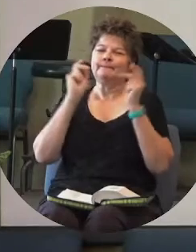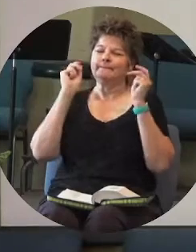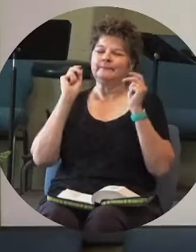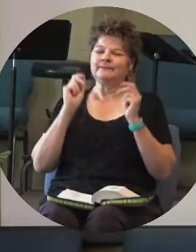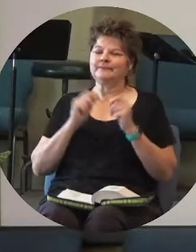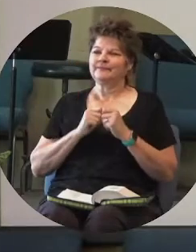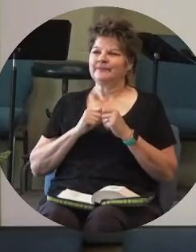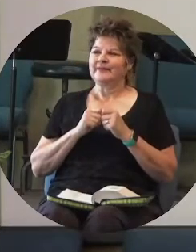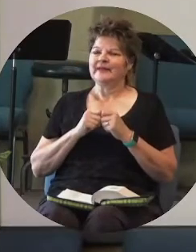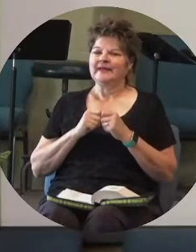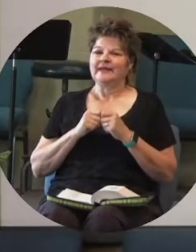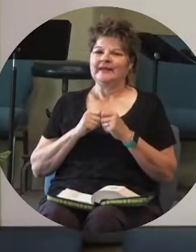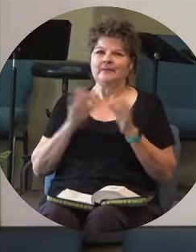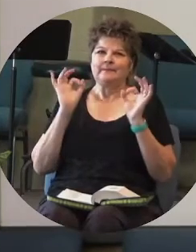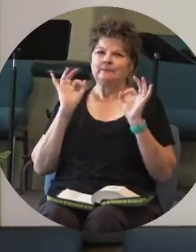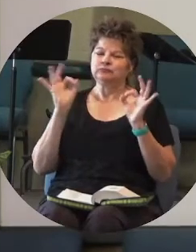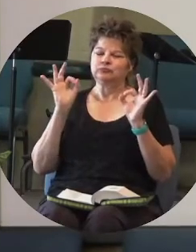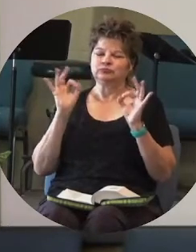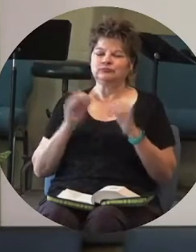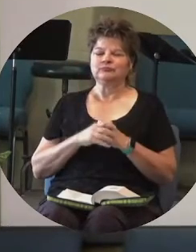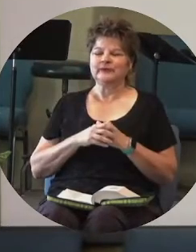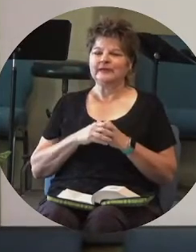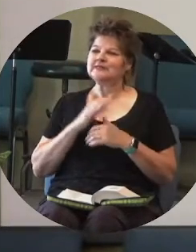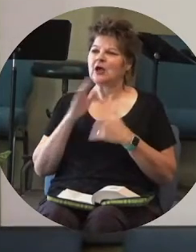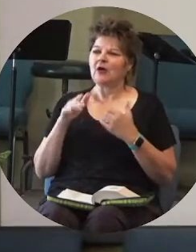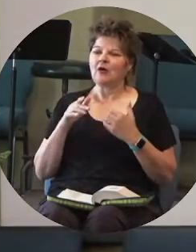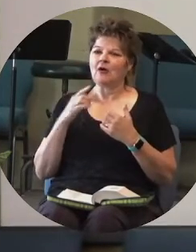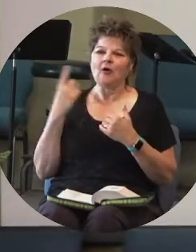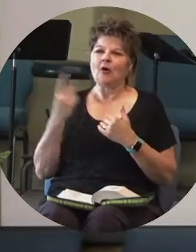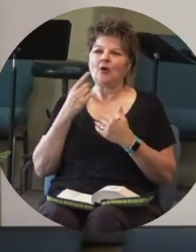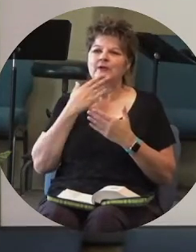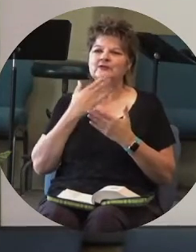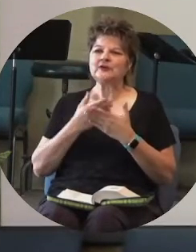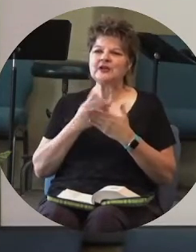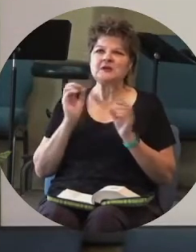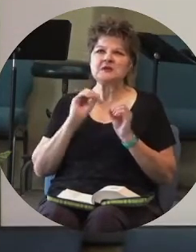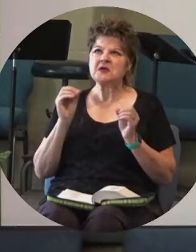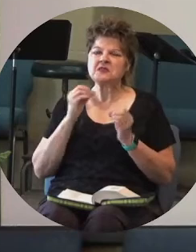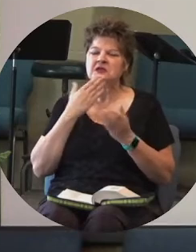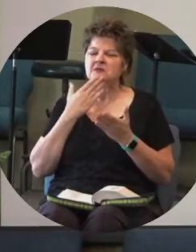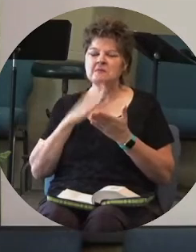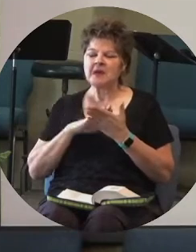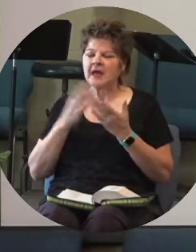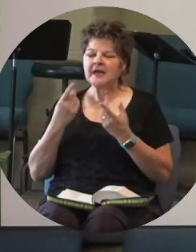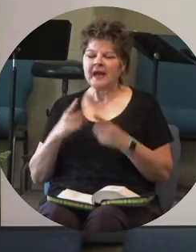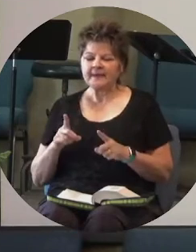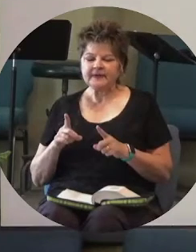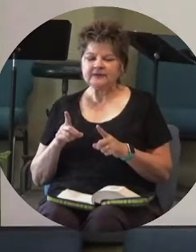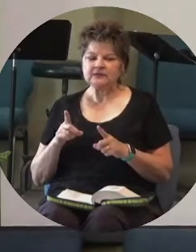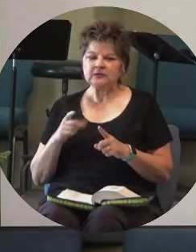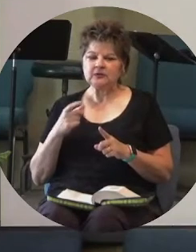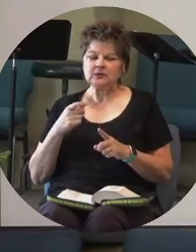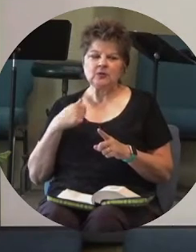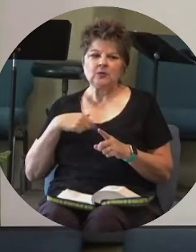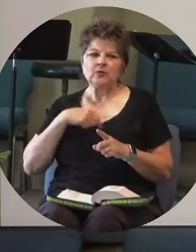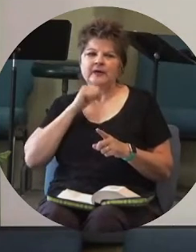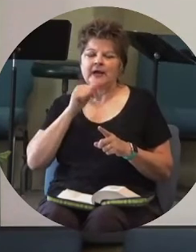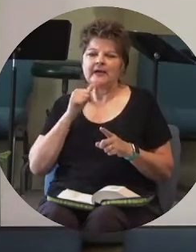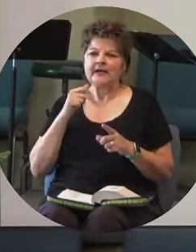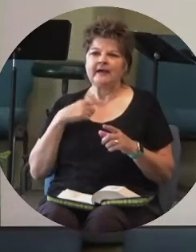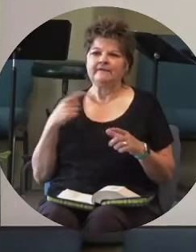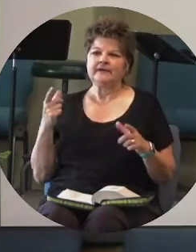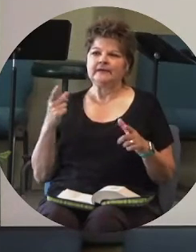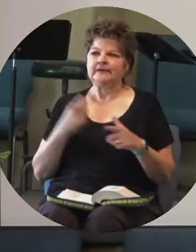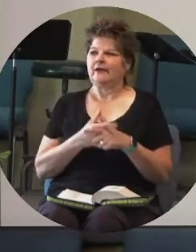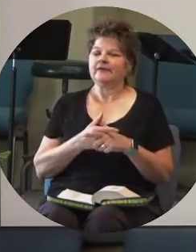bowl of ice cream or pizza. It's always good. There's never anything bad. We should never have any conflict. We should never say the